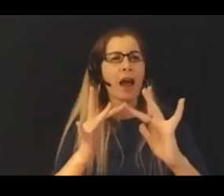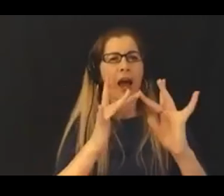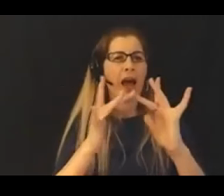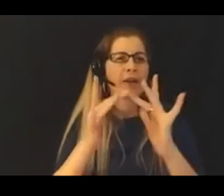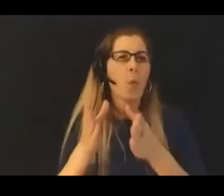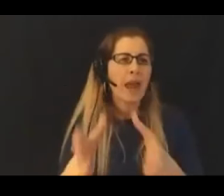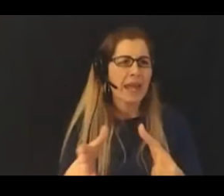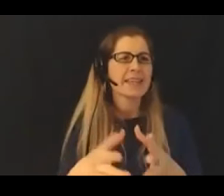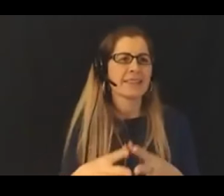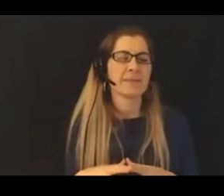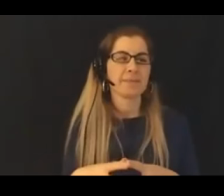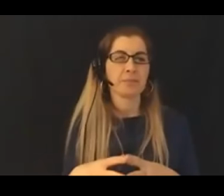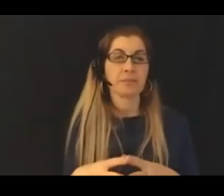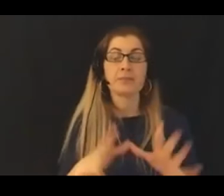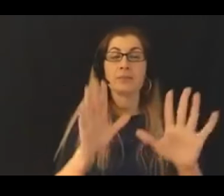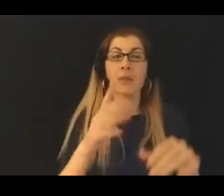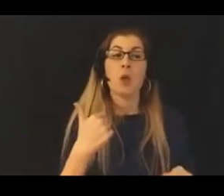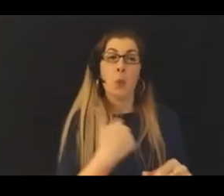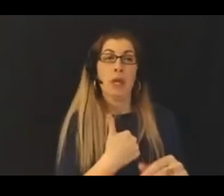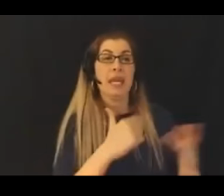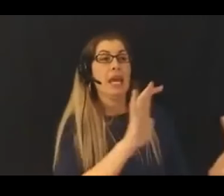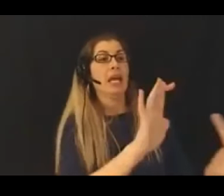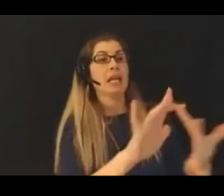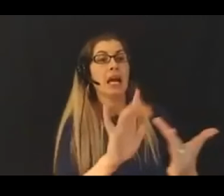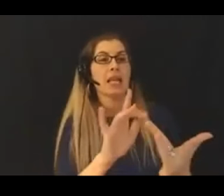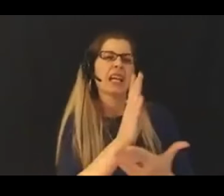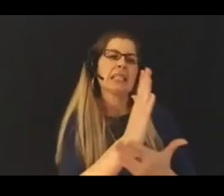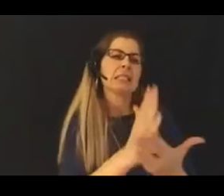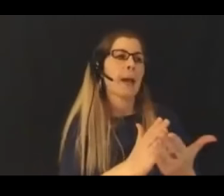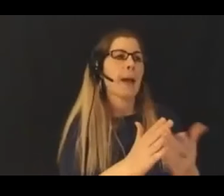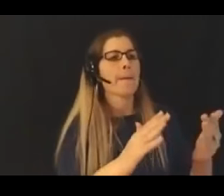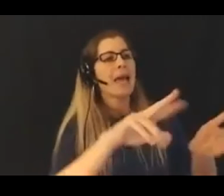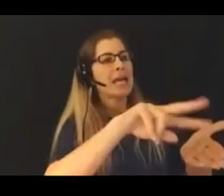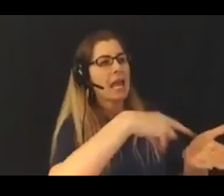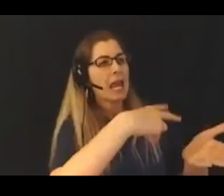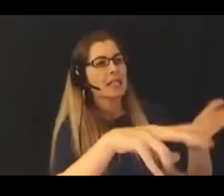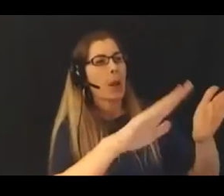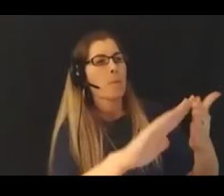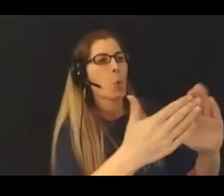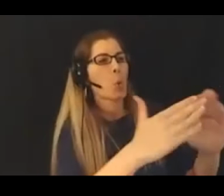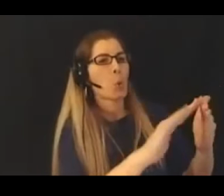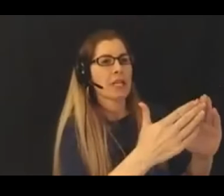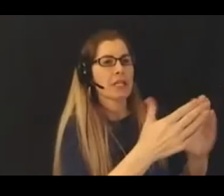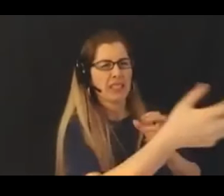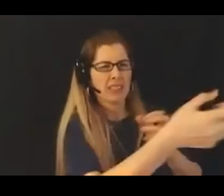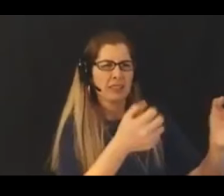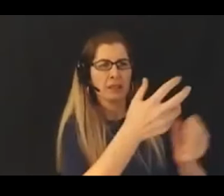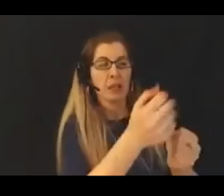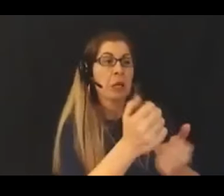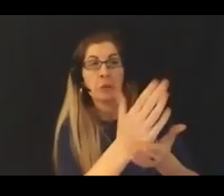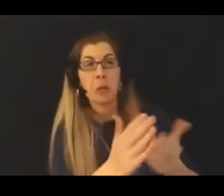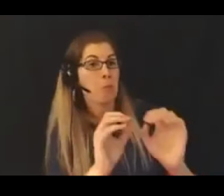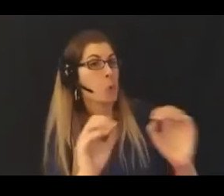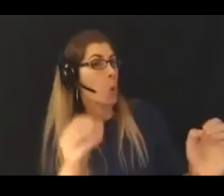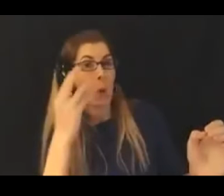avenues. And so we reached out to some dance specific communities, and also people who had no experience with dancing.